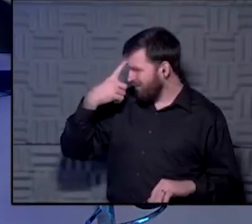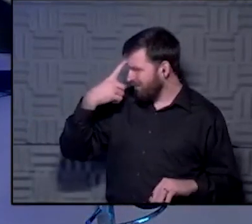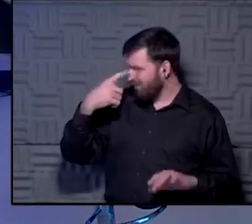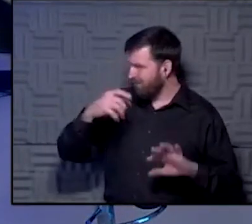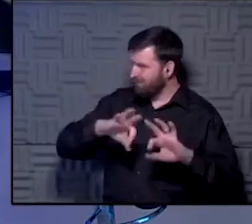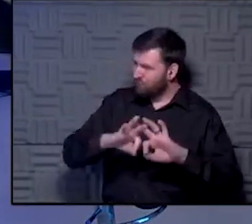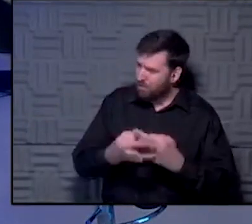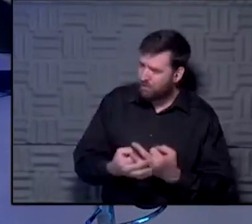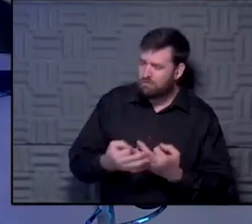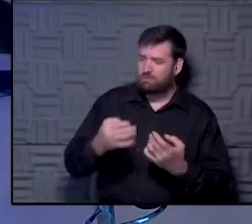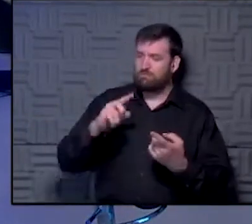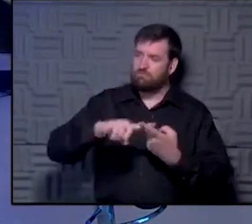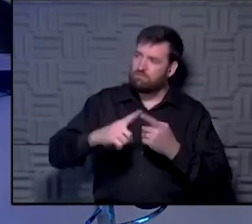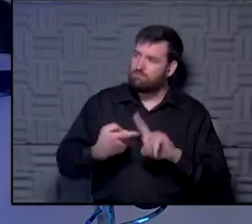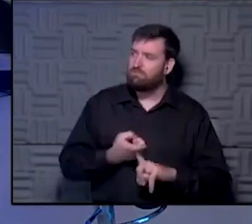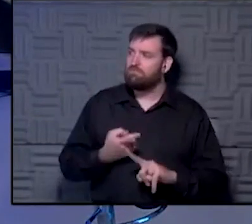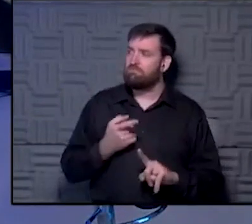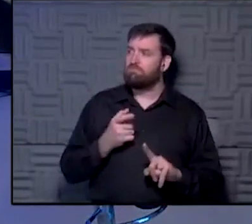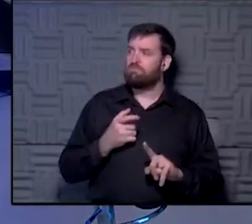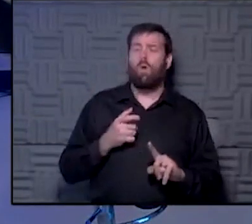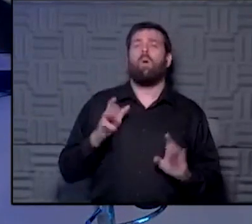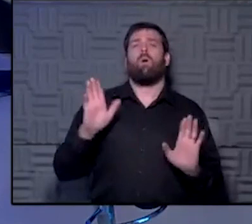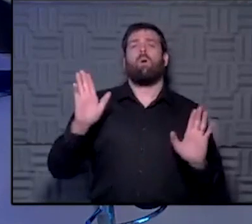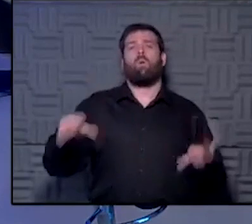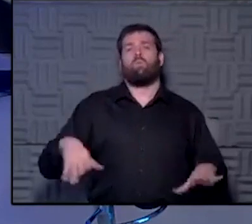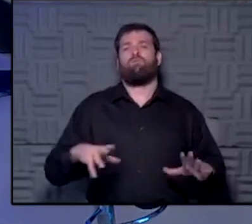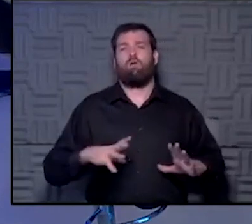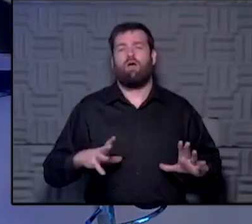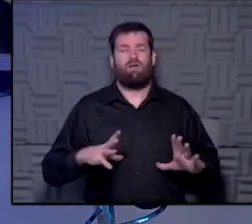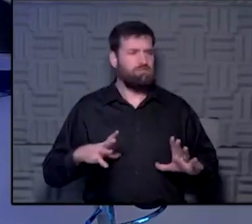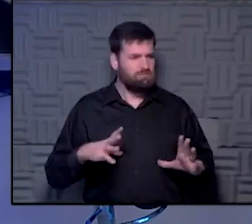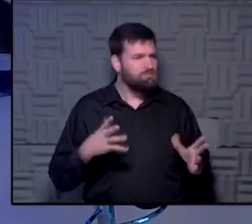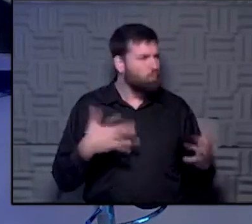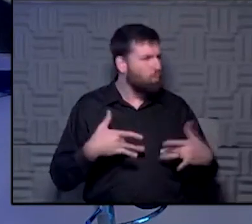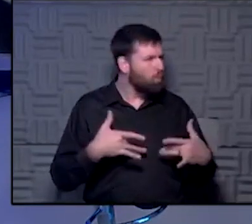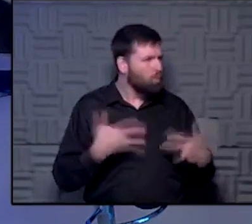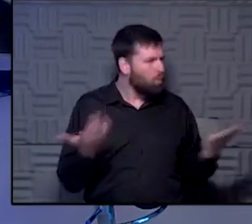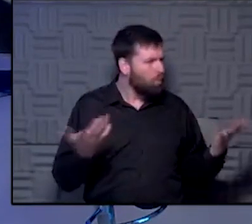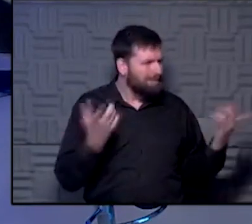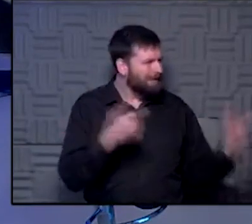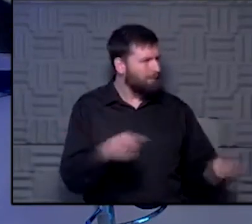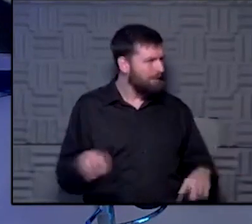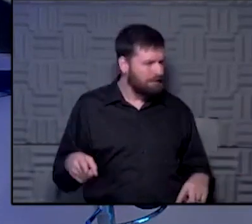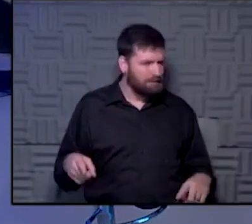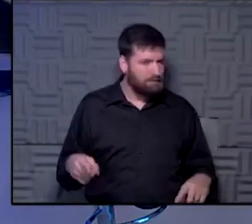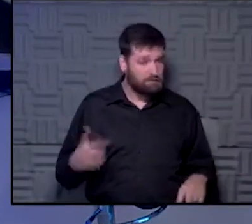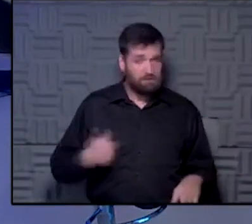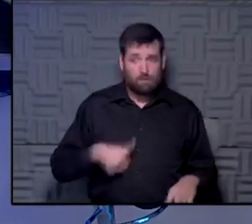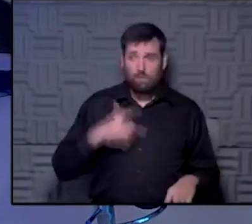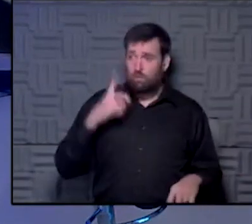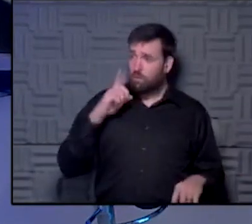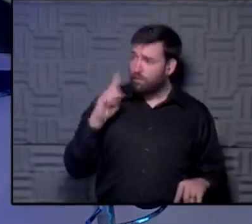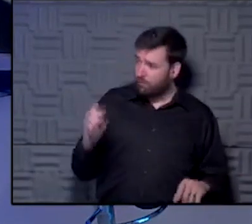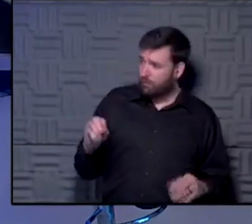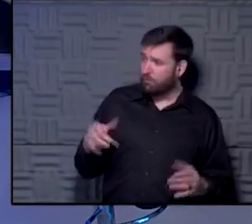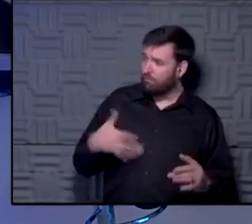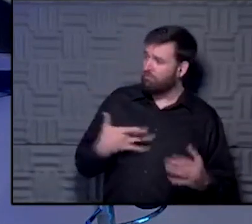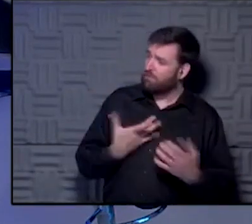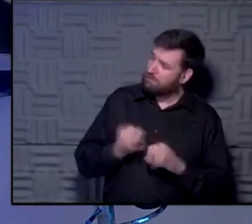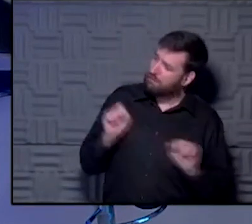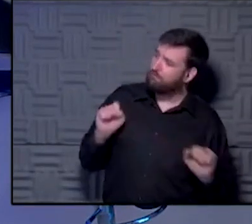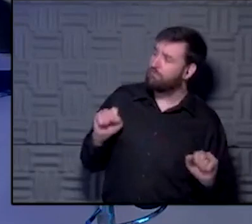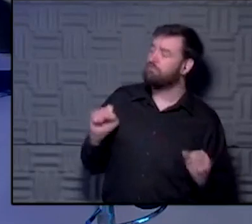family, even if it's extended, that it's okay? What is happening there? Because we do, right? We feel